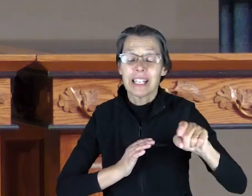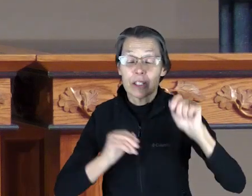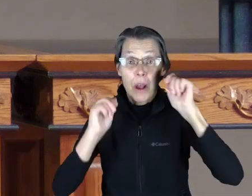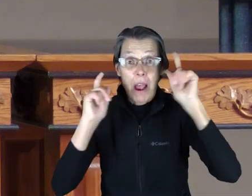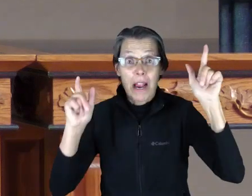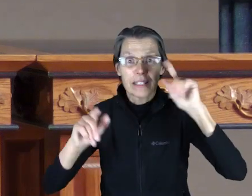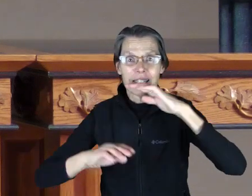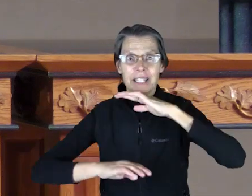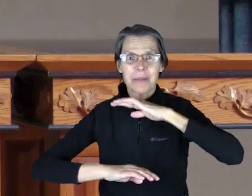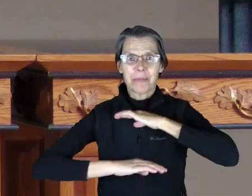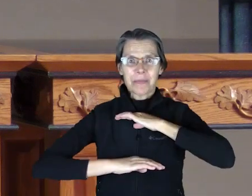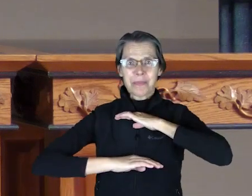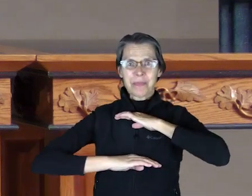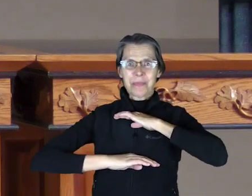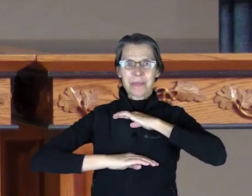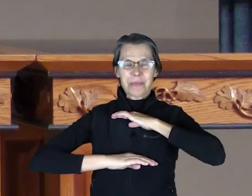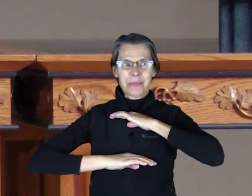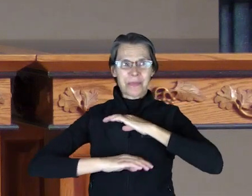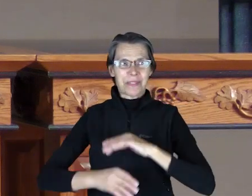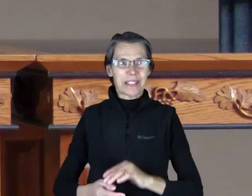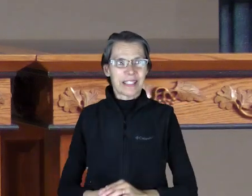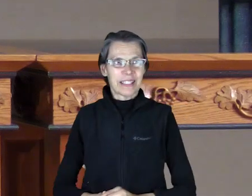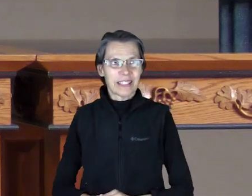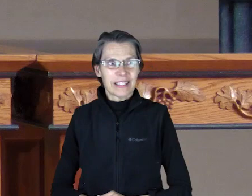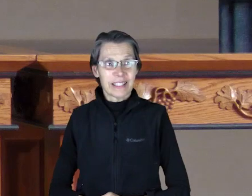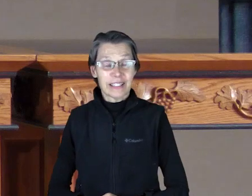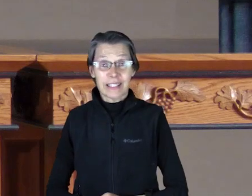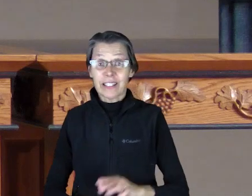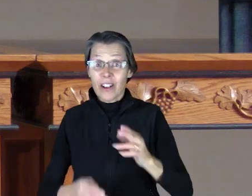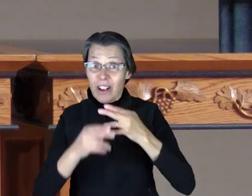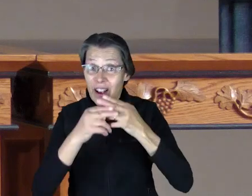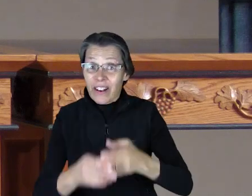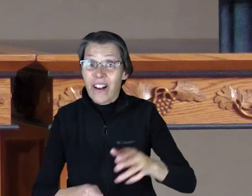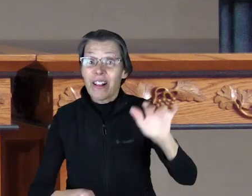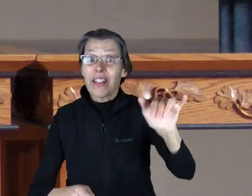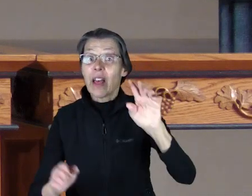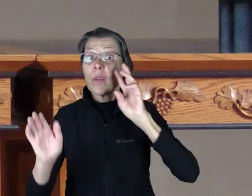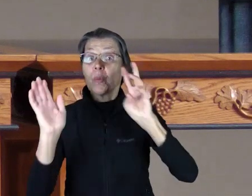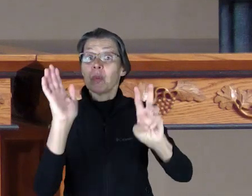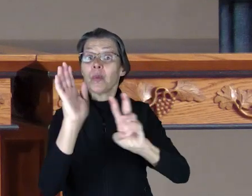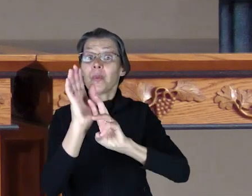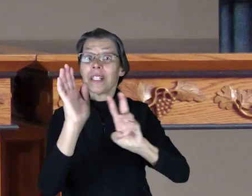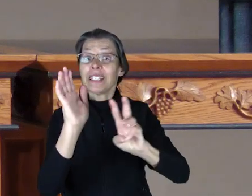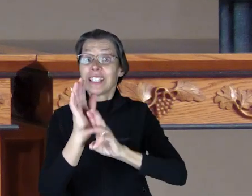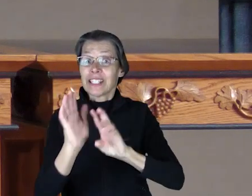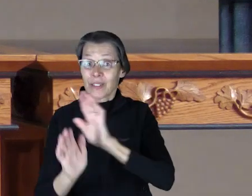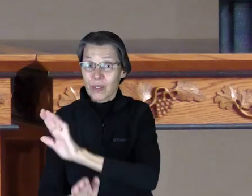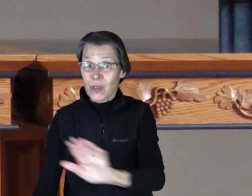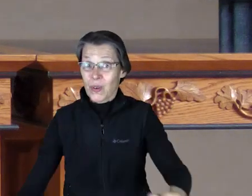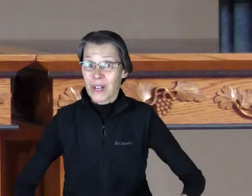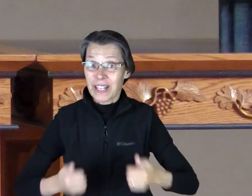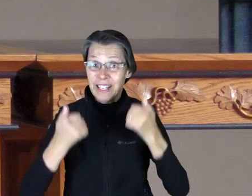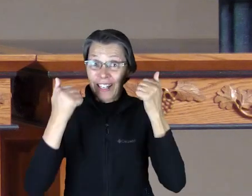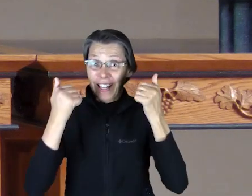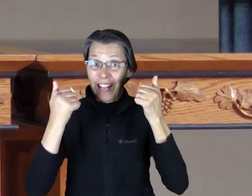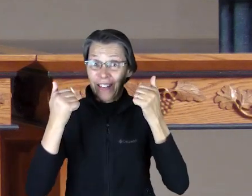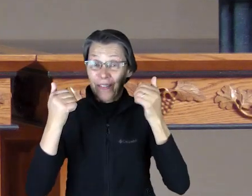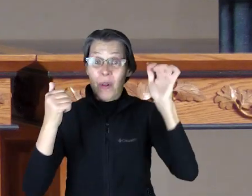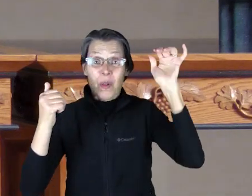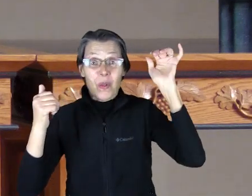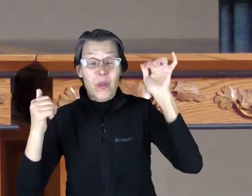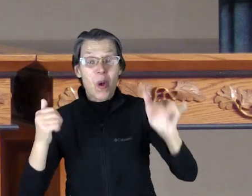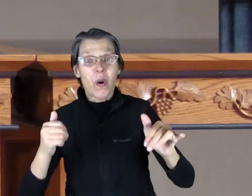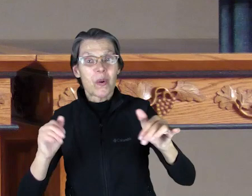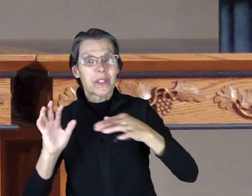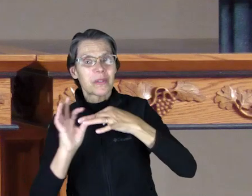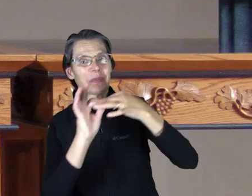often unexpectedly met. Call this the mystery of life, even the keys to